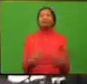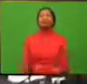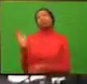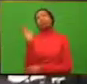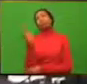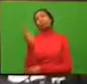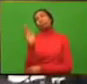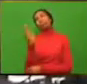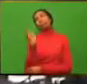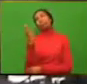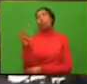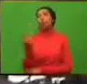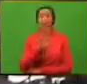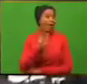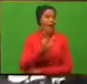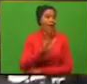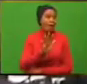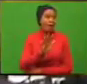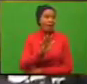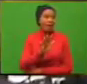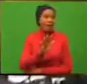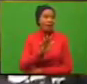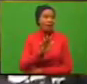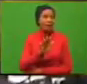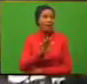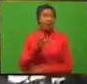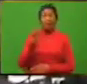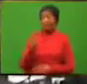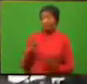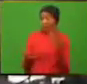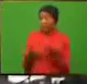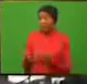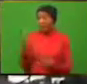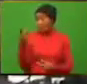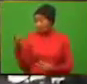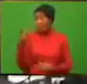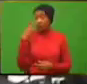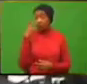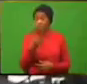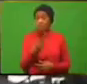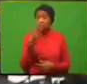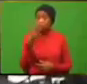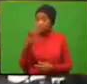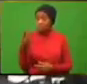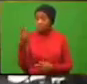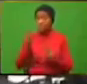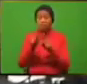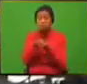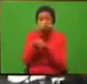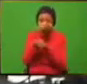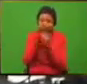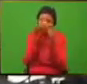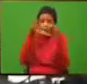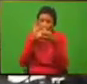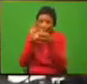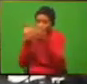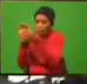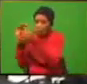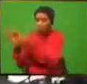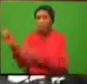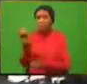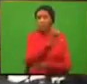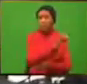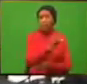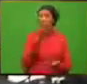No multi-party government ever is. And if you've seen successful weavers' nests, you will know quite clearly